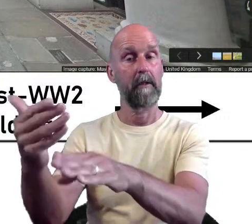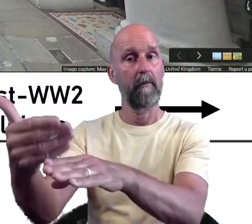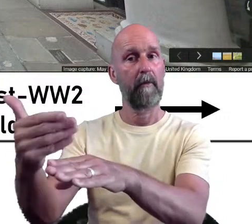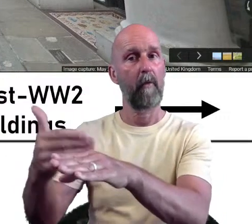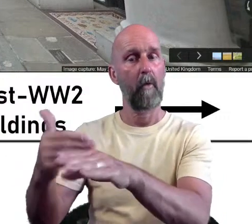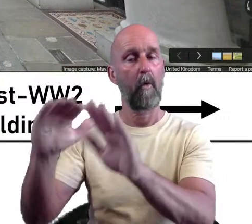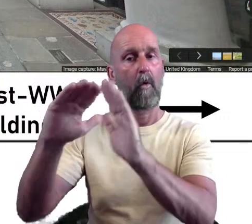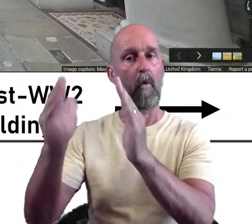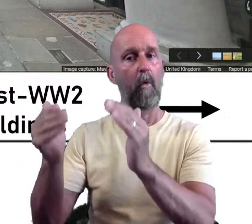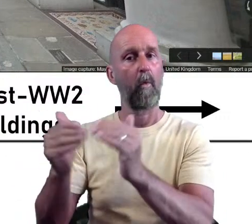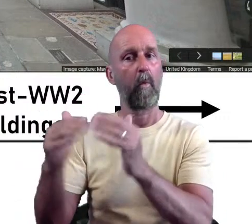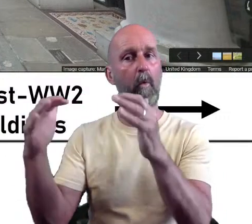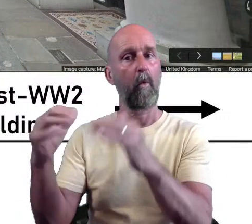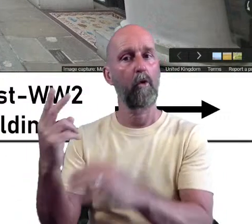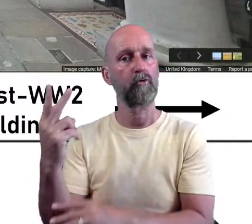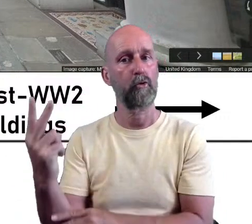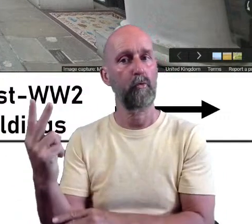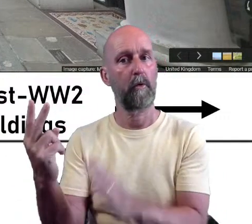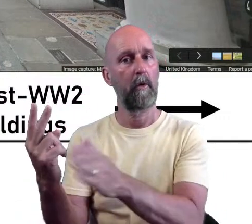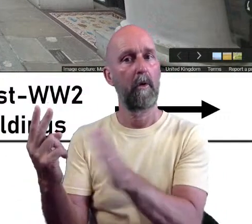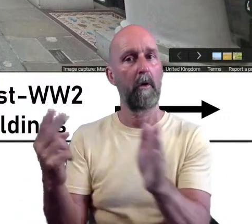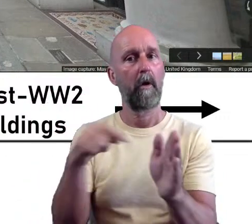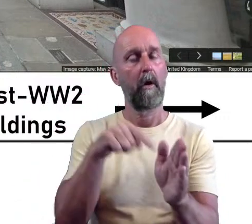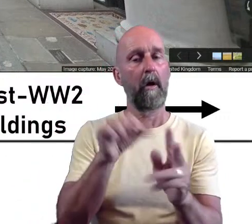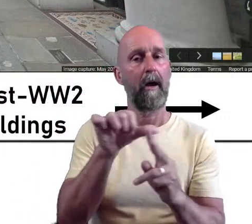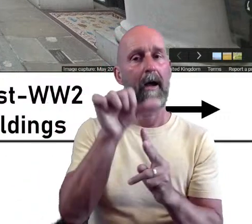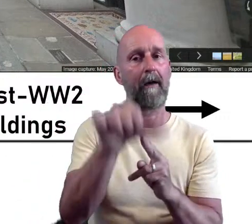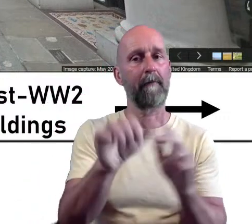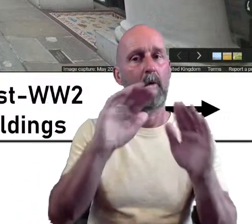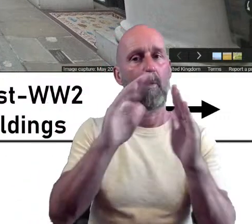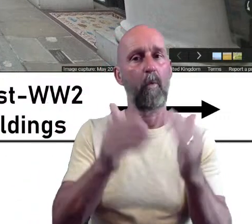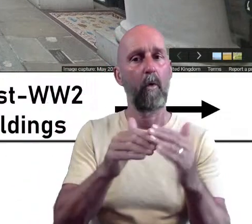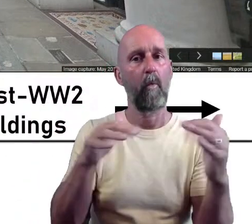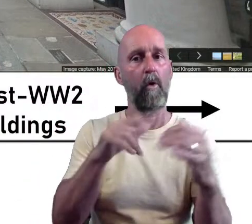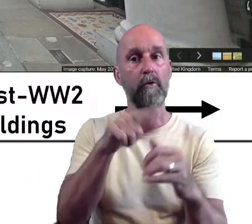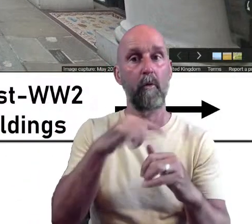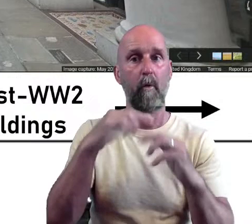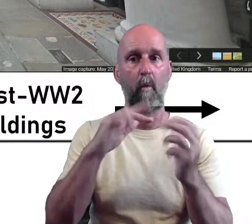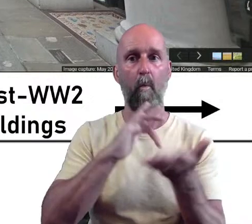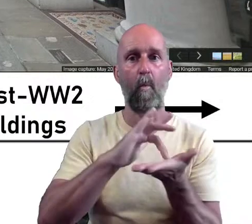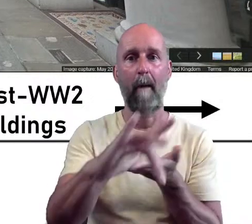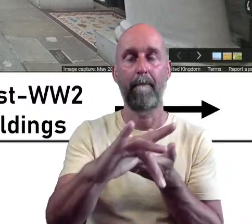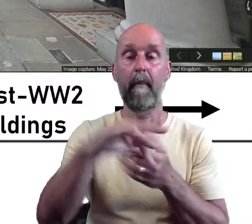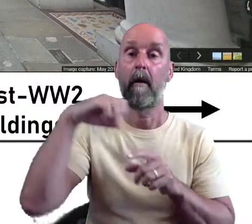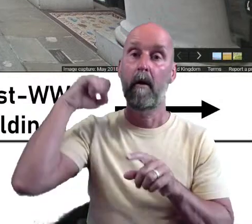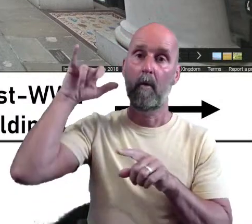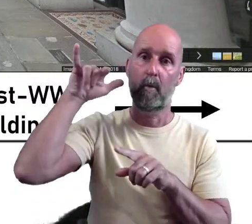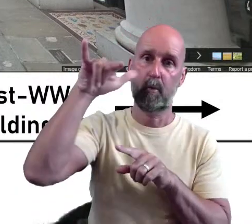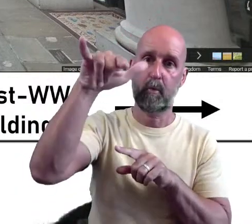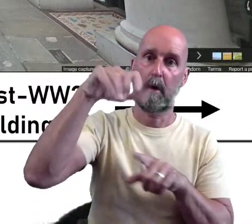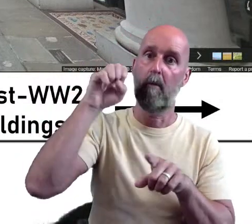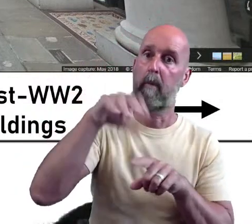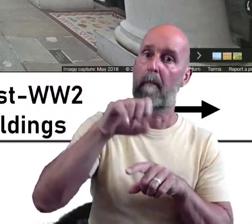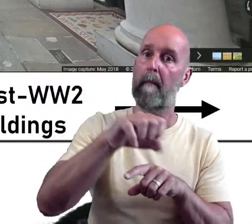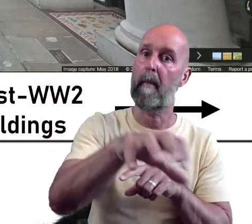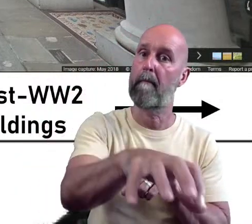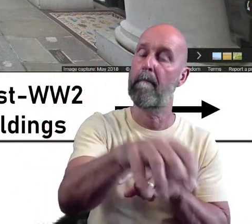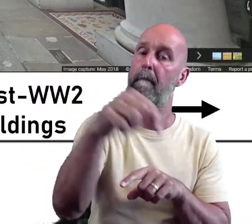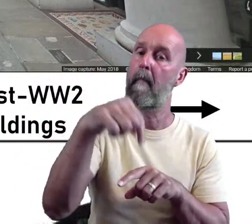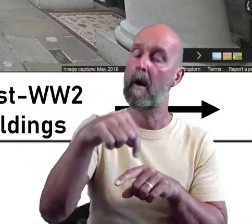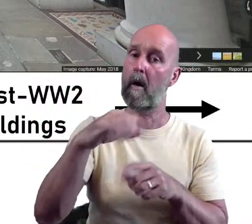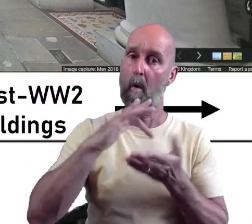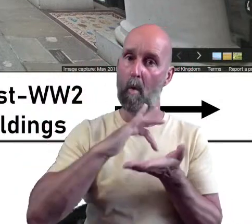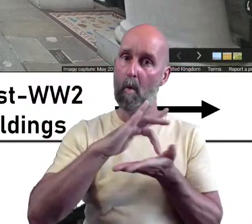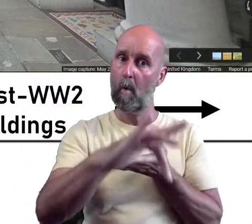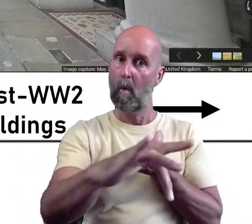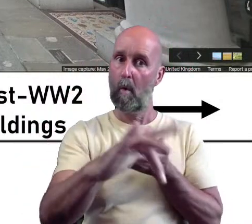all the buildings on the other side of the street are post-World War II because it was completely flattened by the bombing. And I was really struck by how this spatial